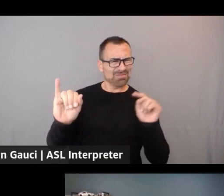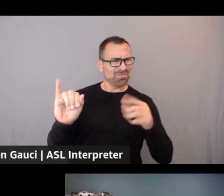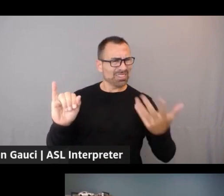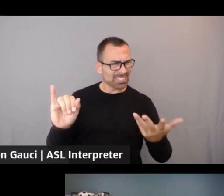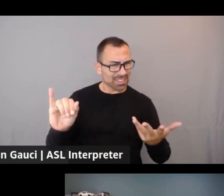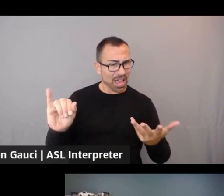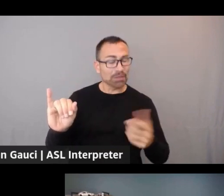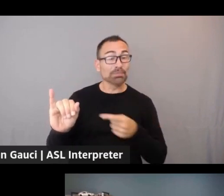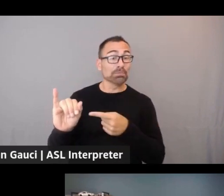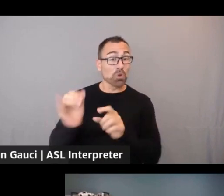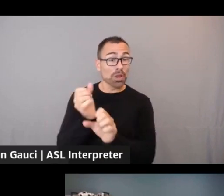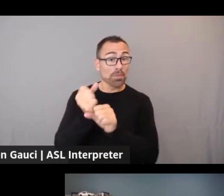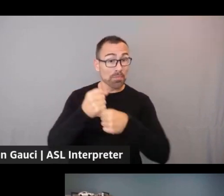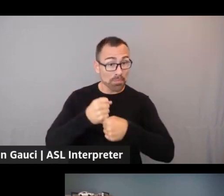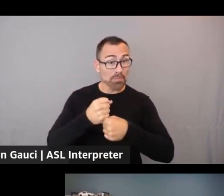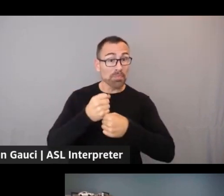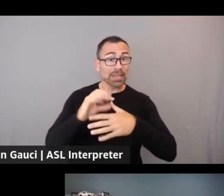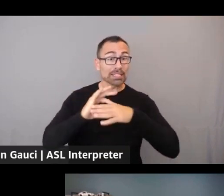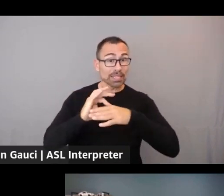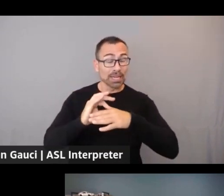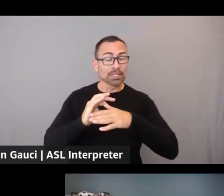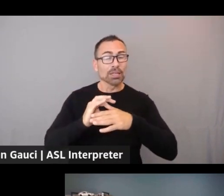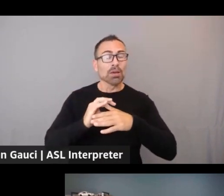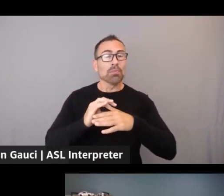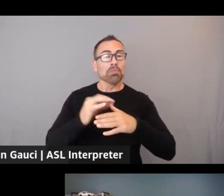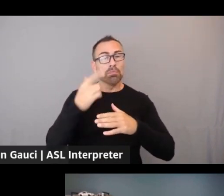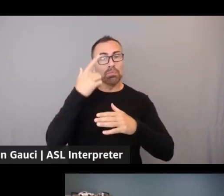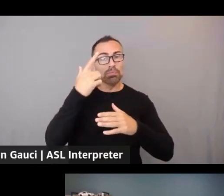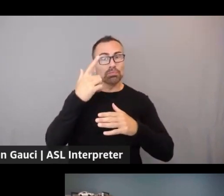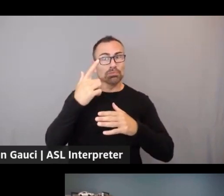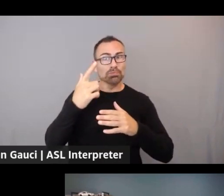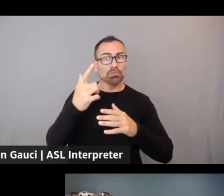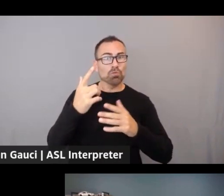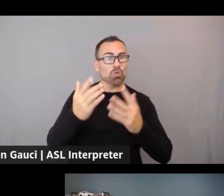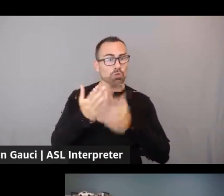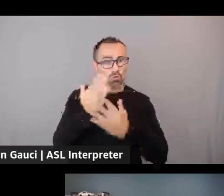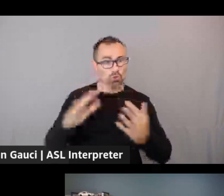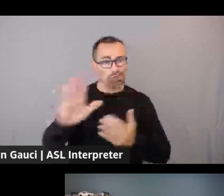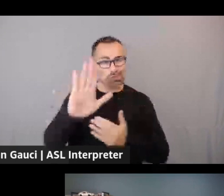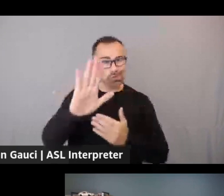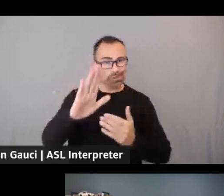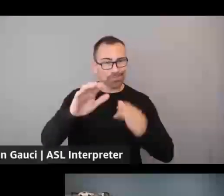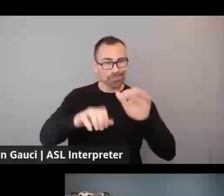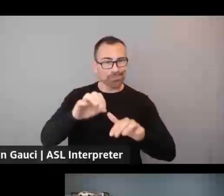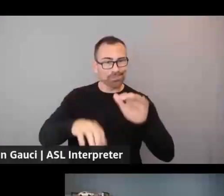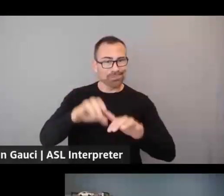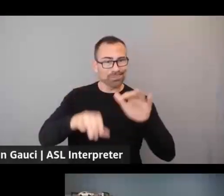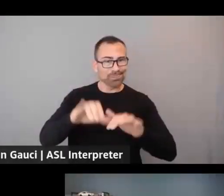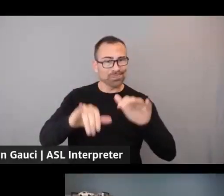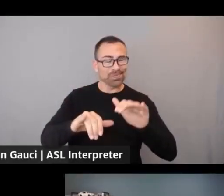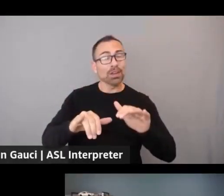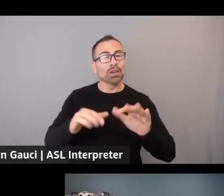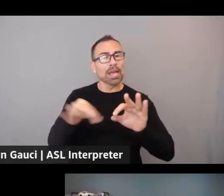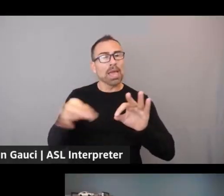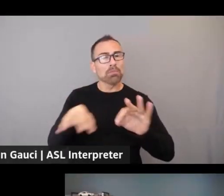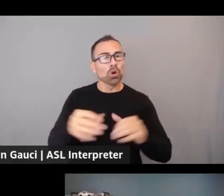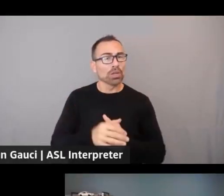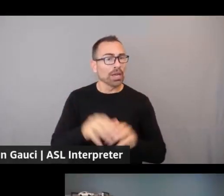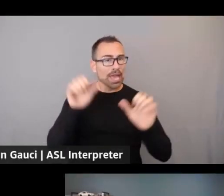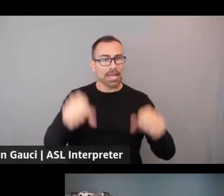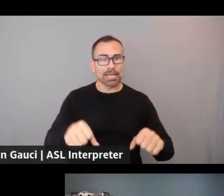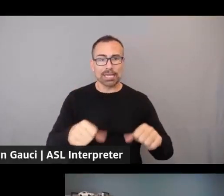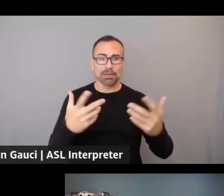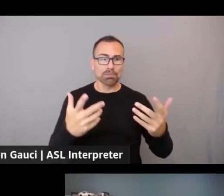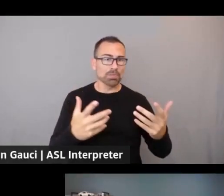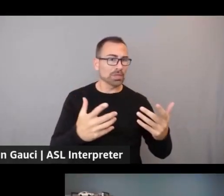contents based on the user's inputs. These contents can include conversations, stories, images, and even videos and